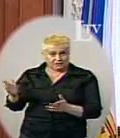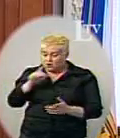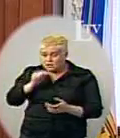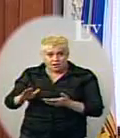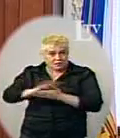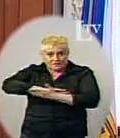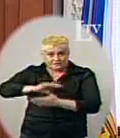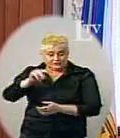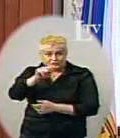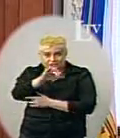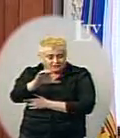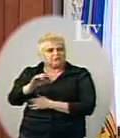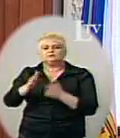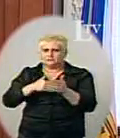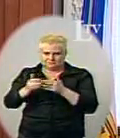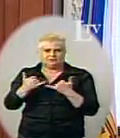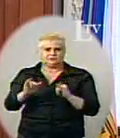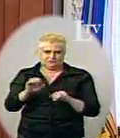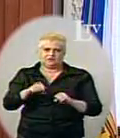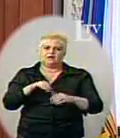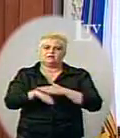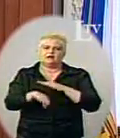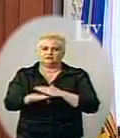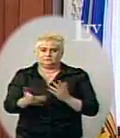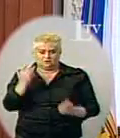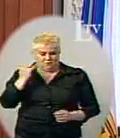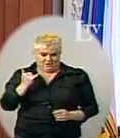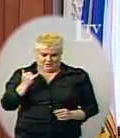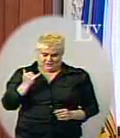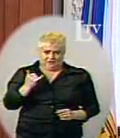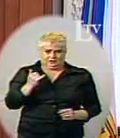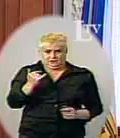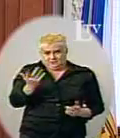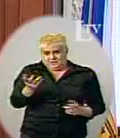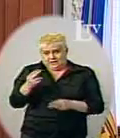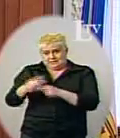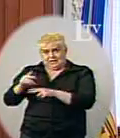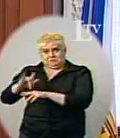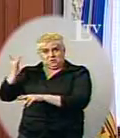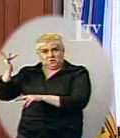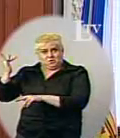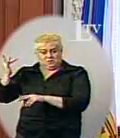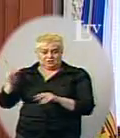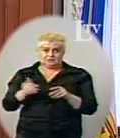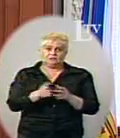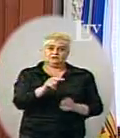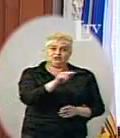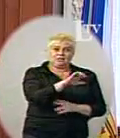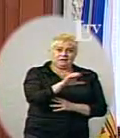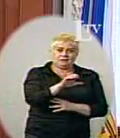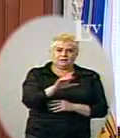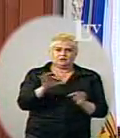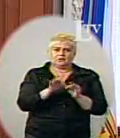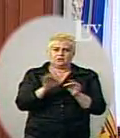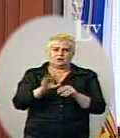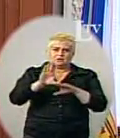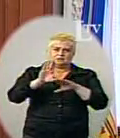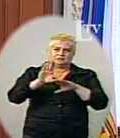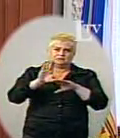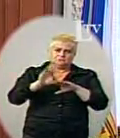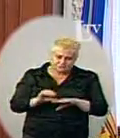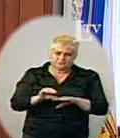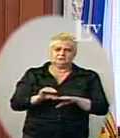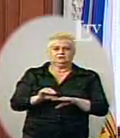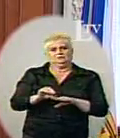in Nova Scotia now cost just 40% of the name brand. This summer, that will be